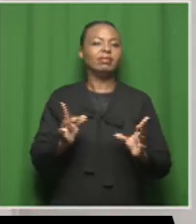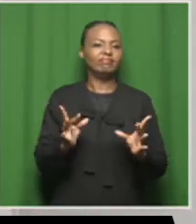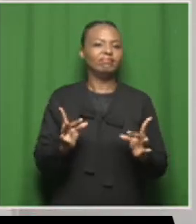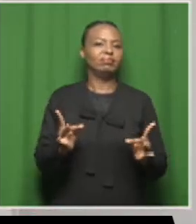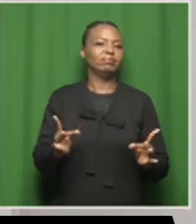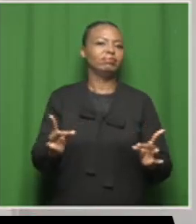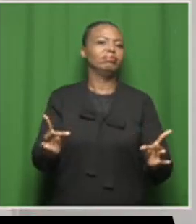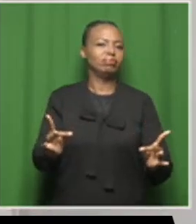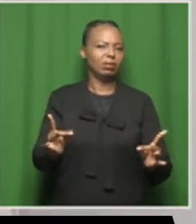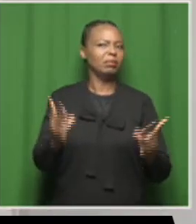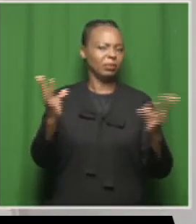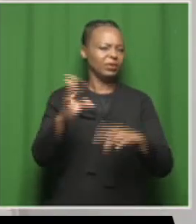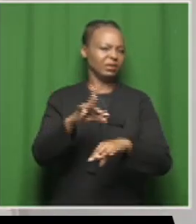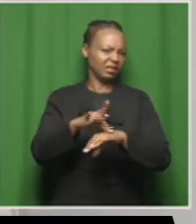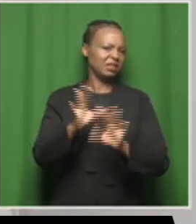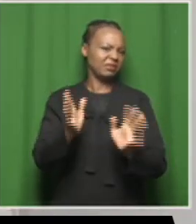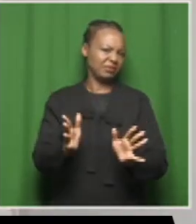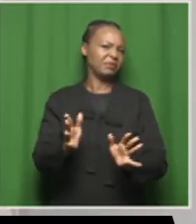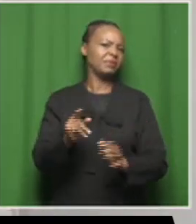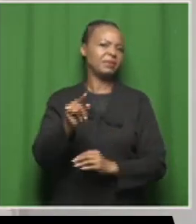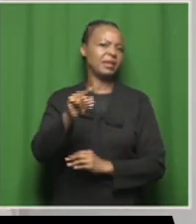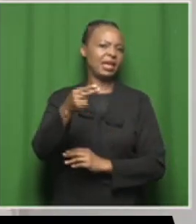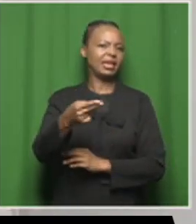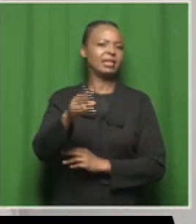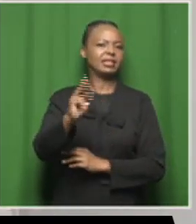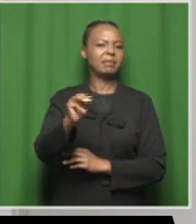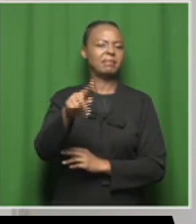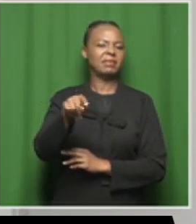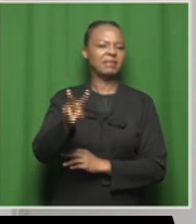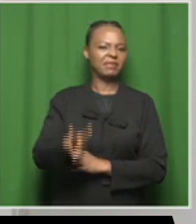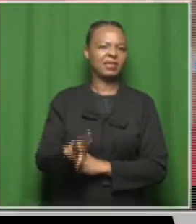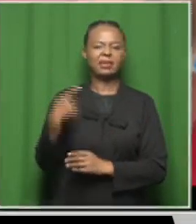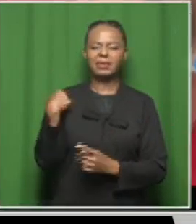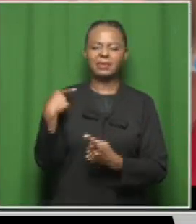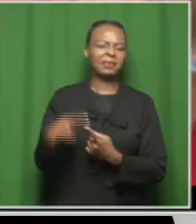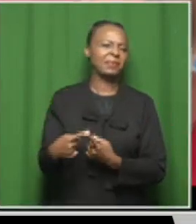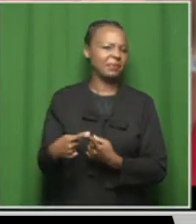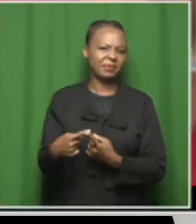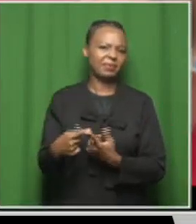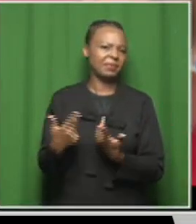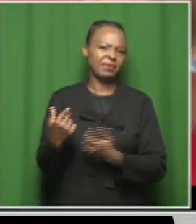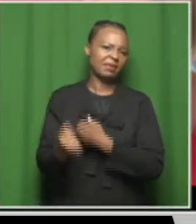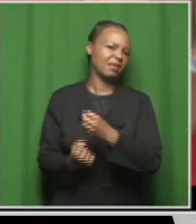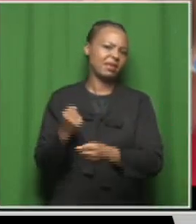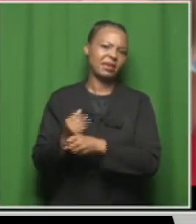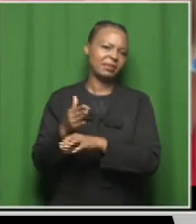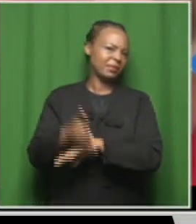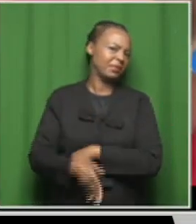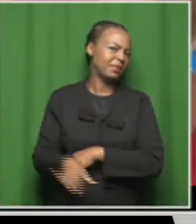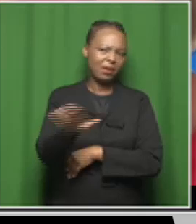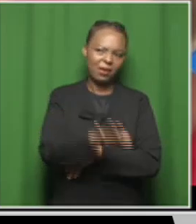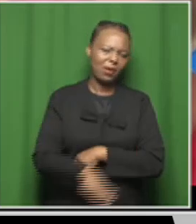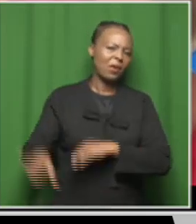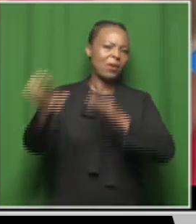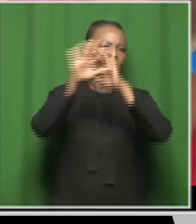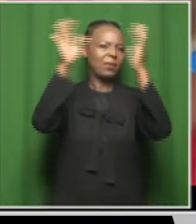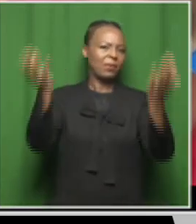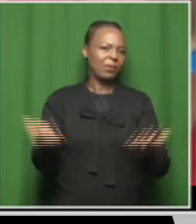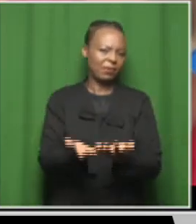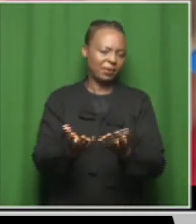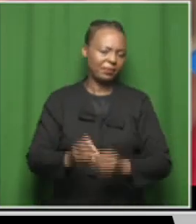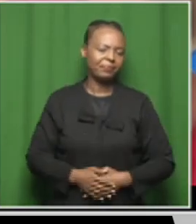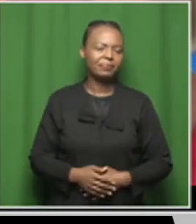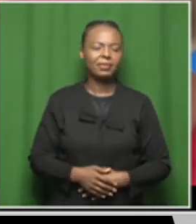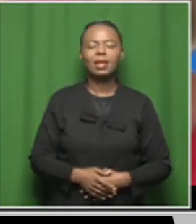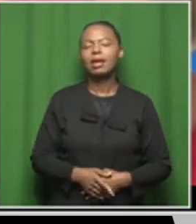many decades around the world. So after knowing what it exactly is, Professor